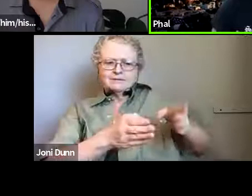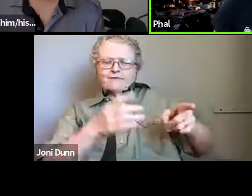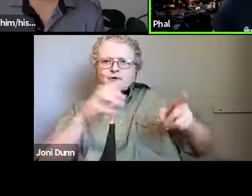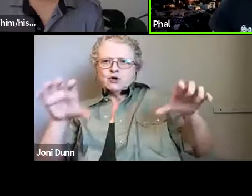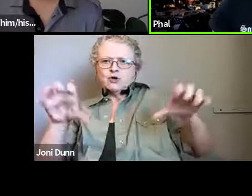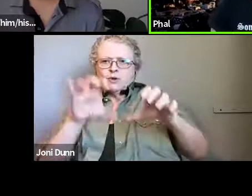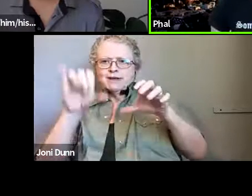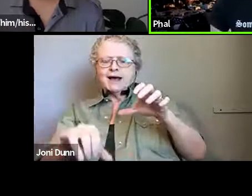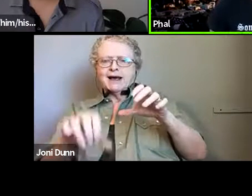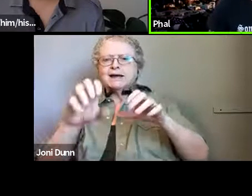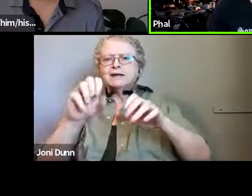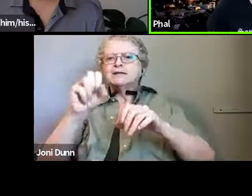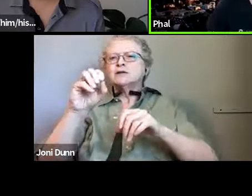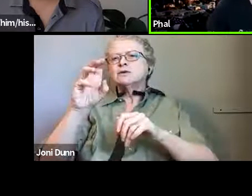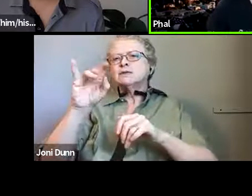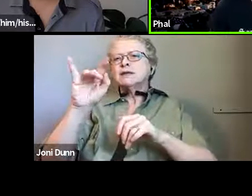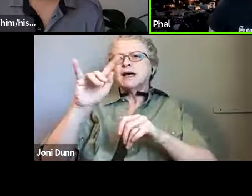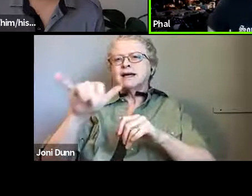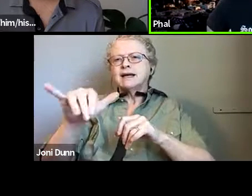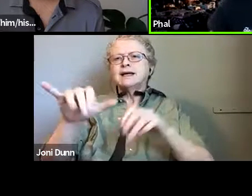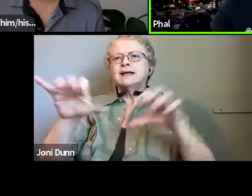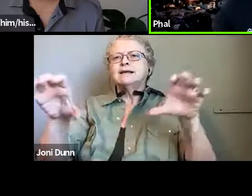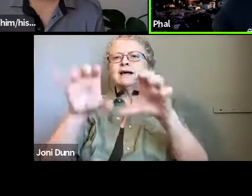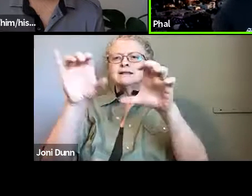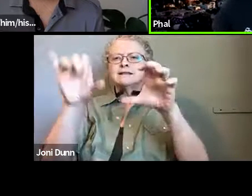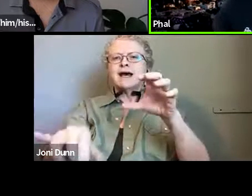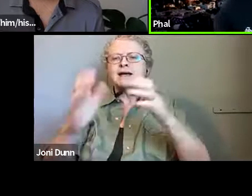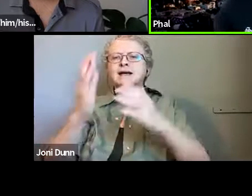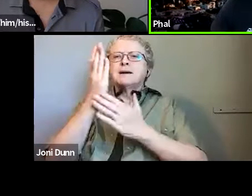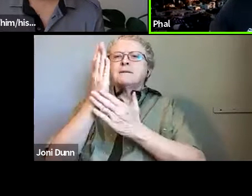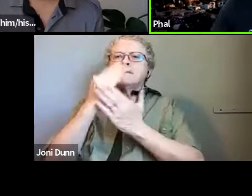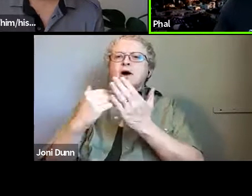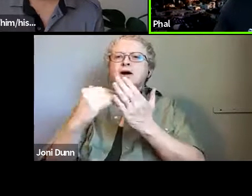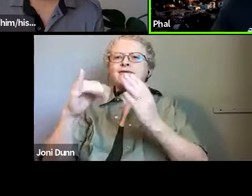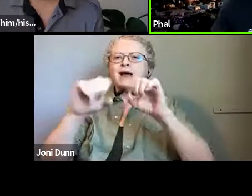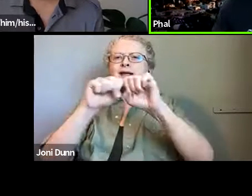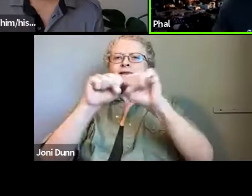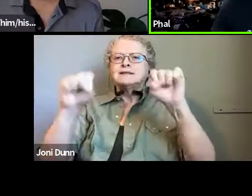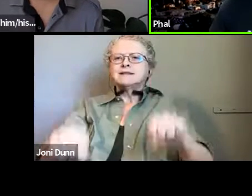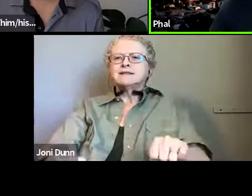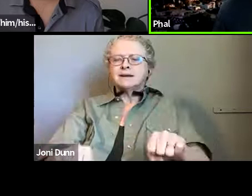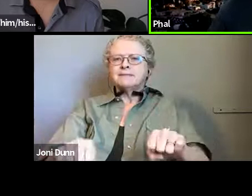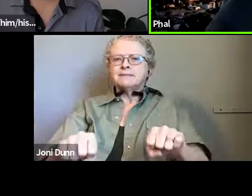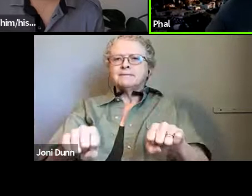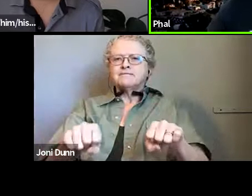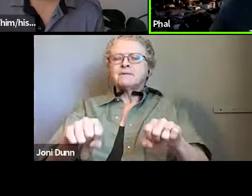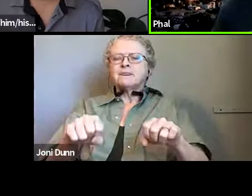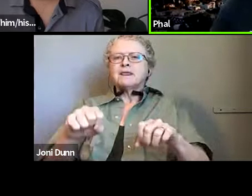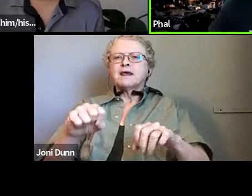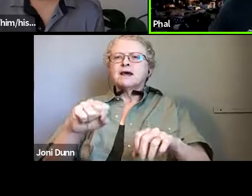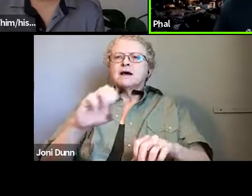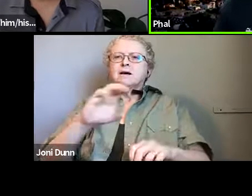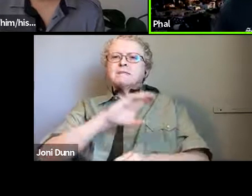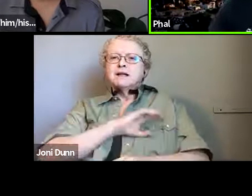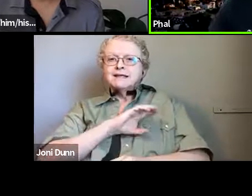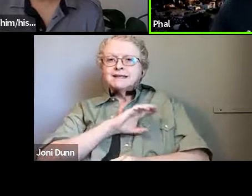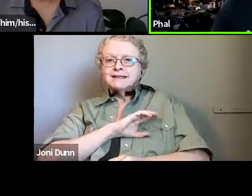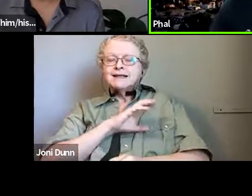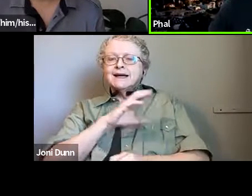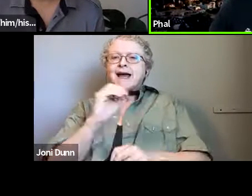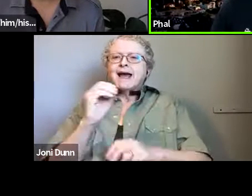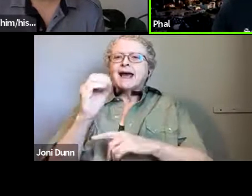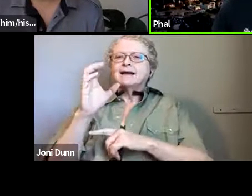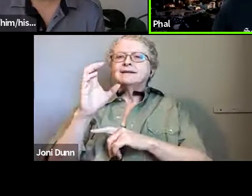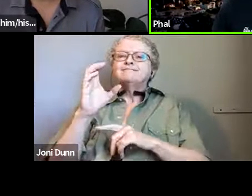does. And so part of that system, that ecosystem, is then policing and enforcement, right? Comes with